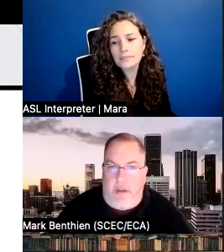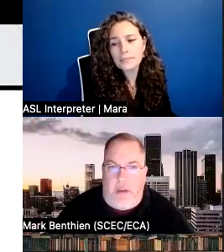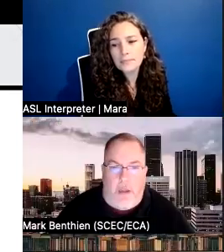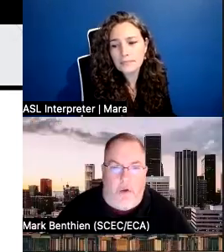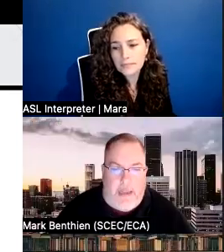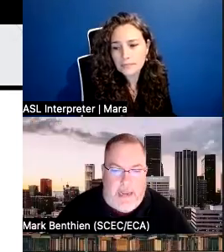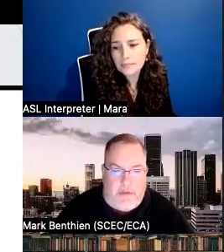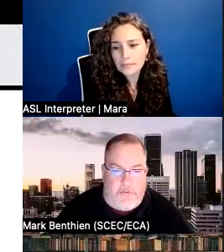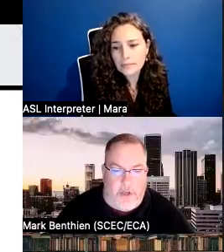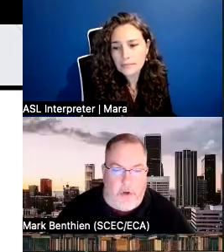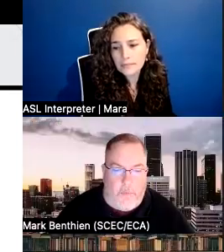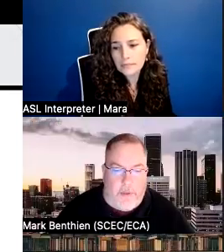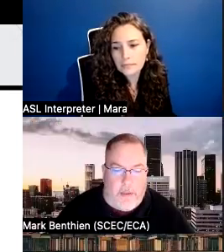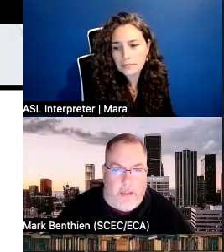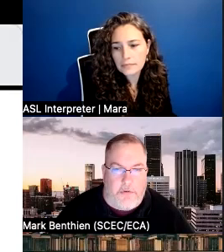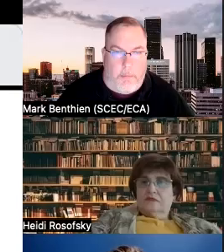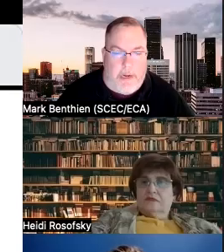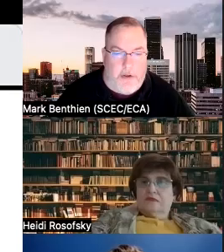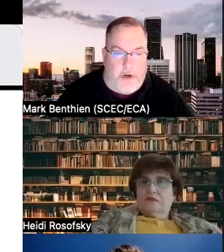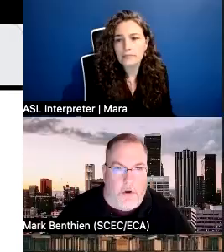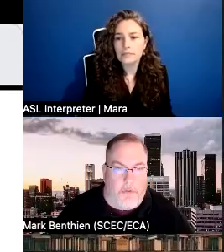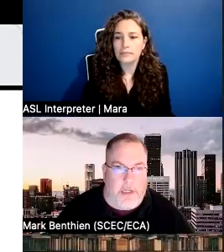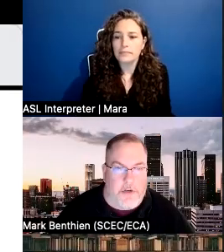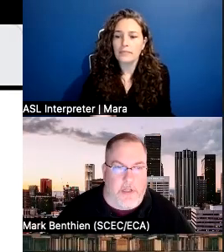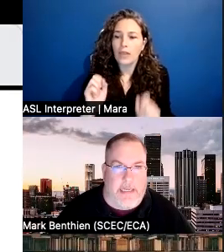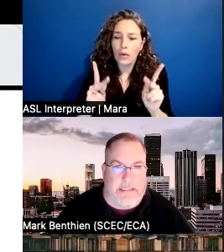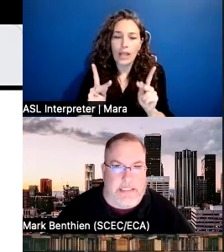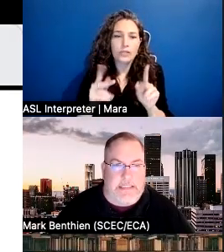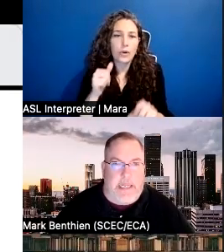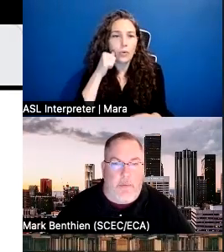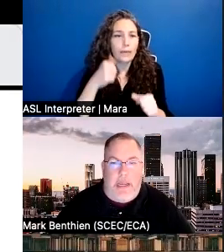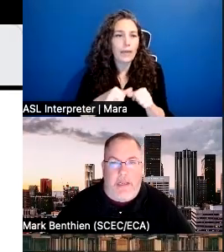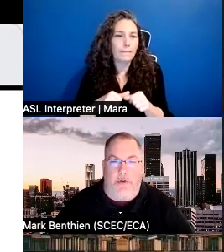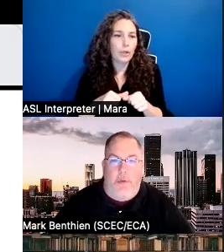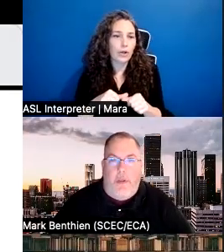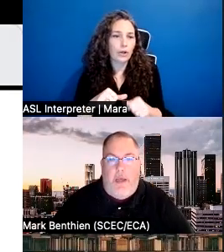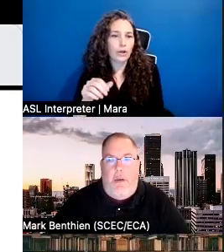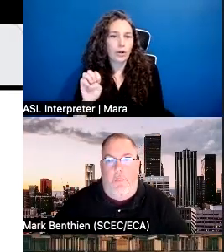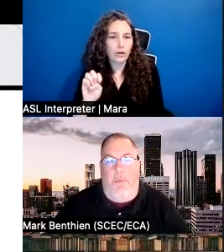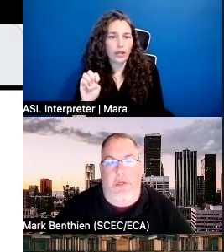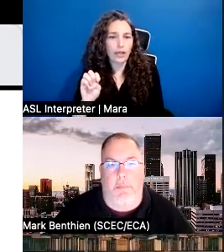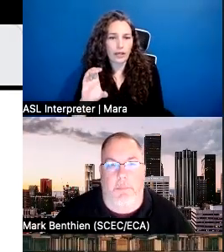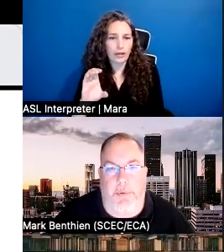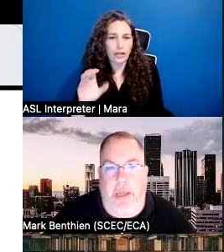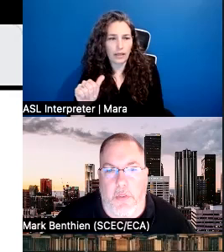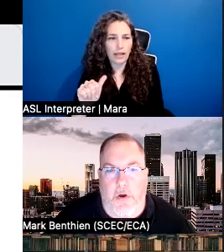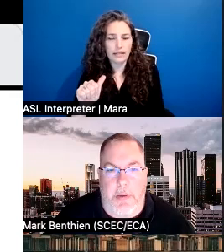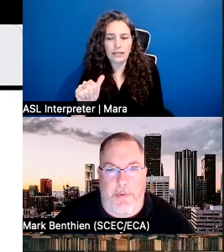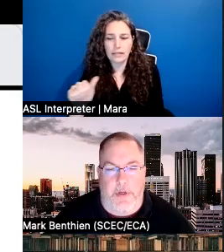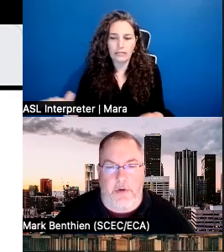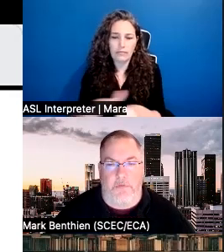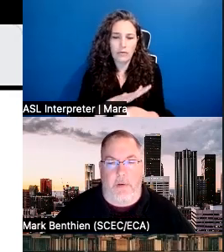And okay, so as a reminder, Earthquake Country Alliance is statewide, and we welcome people. I know